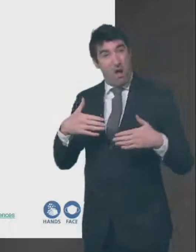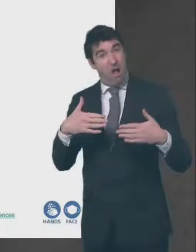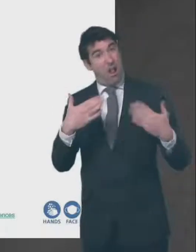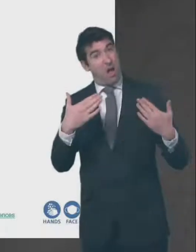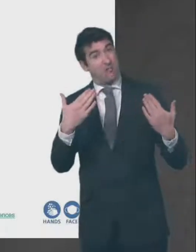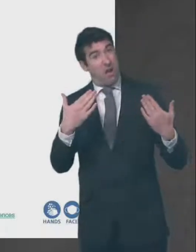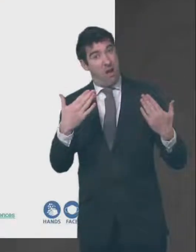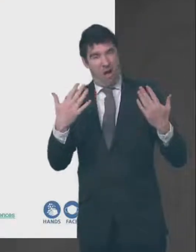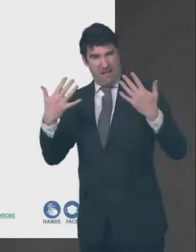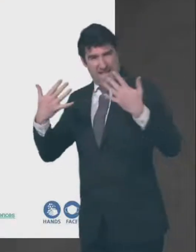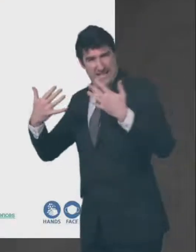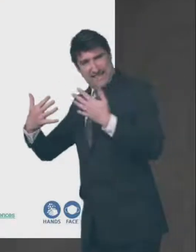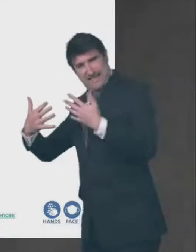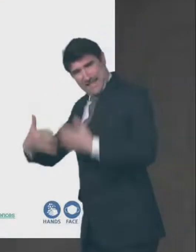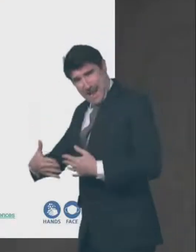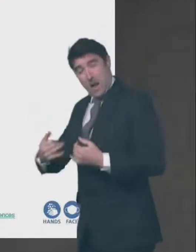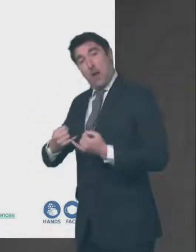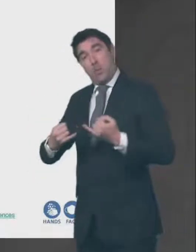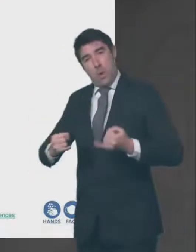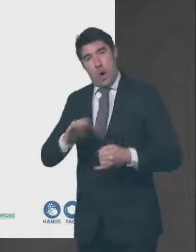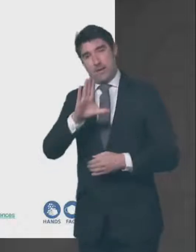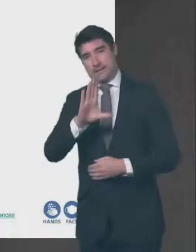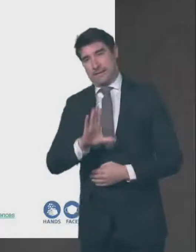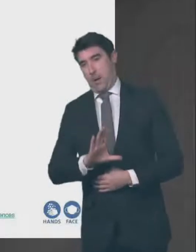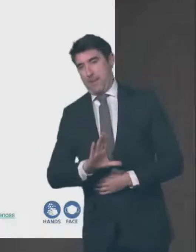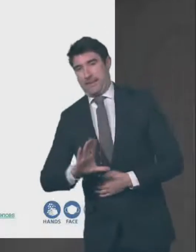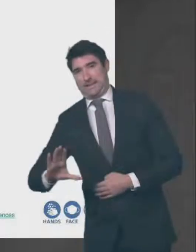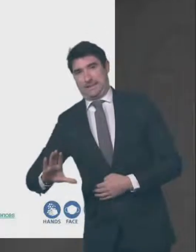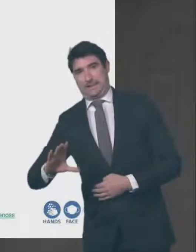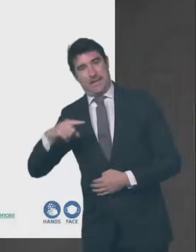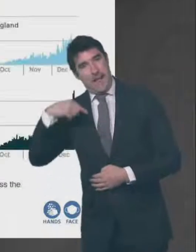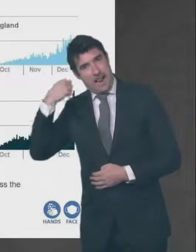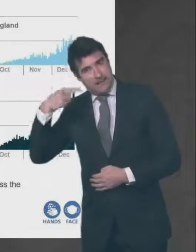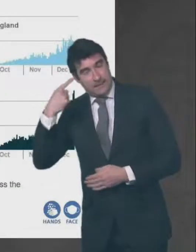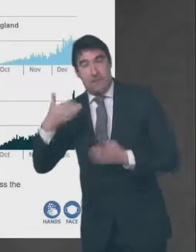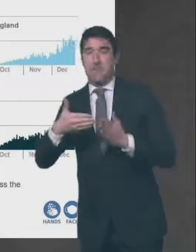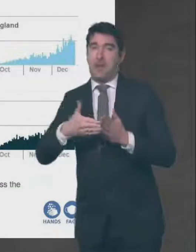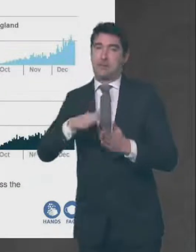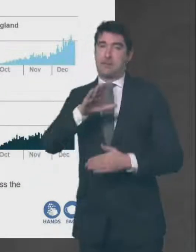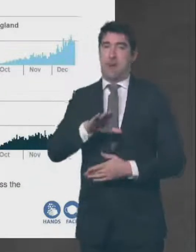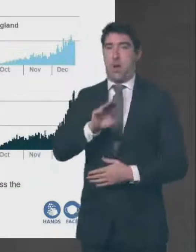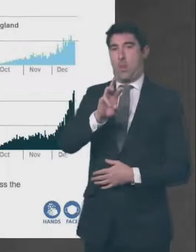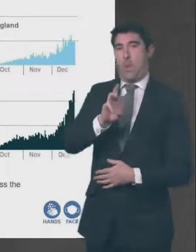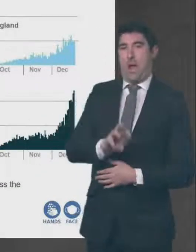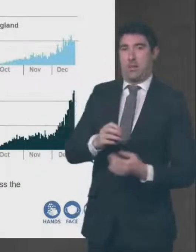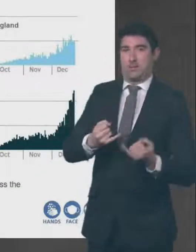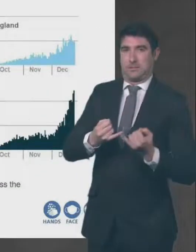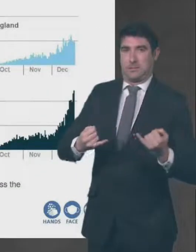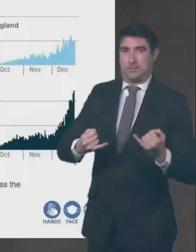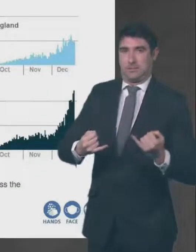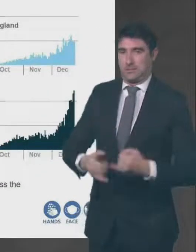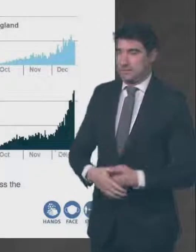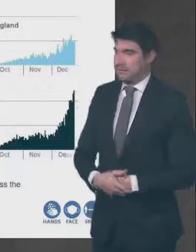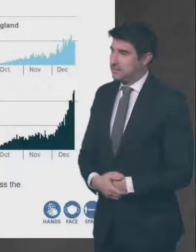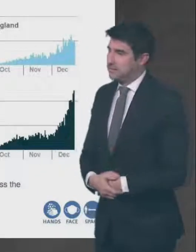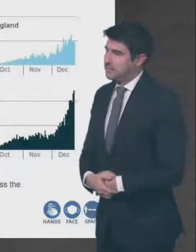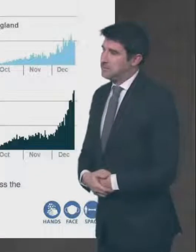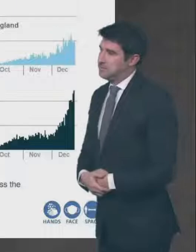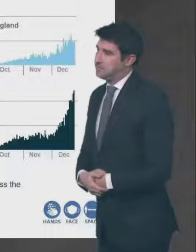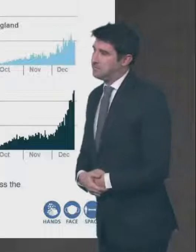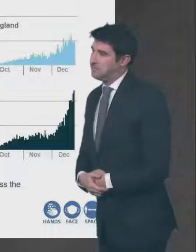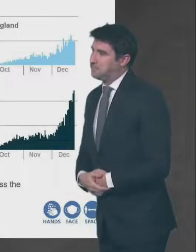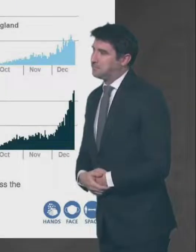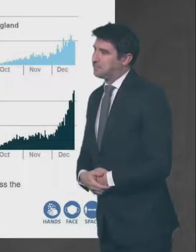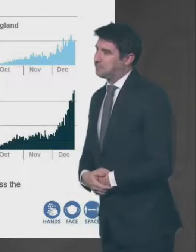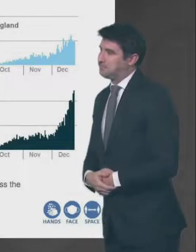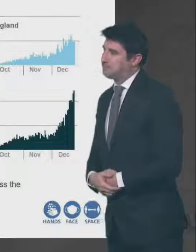home counties, and also South Wales. Next slide, please. To be fair, Wales looks pretty stable because This is they're in now being lockdown already.